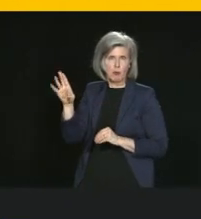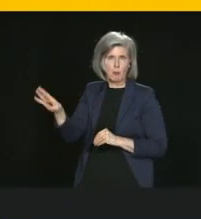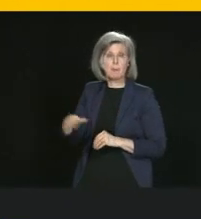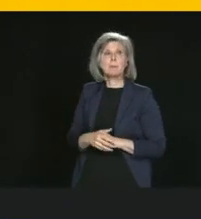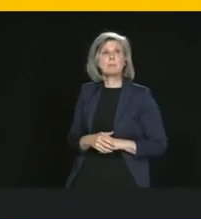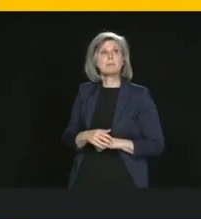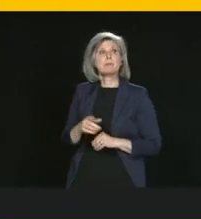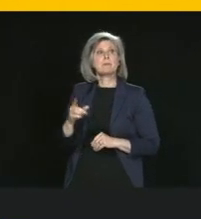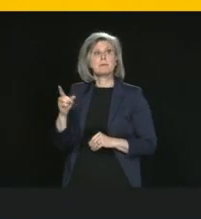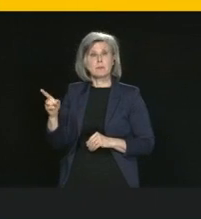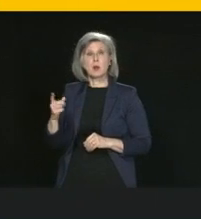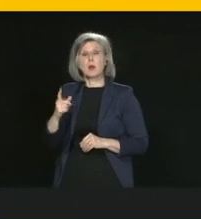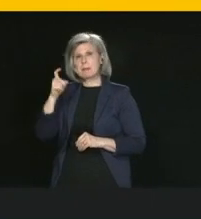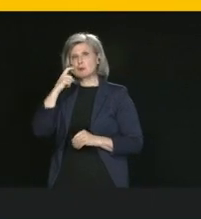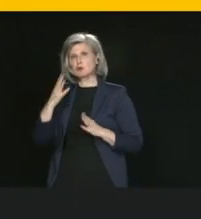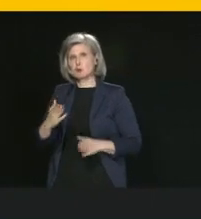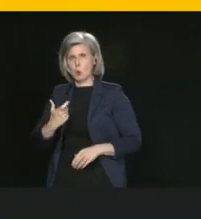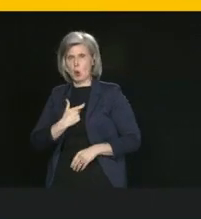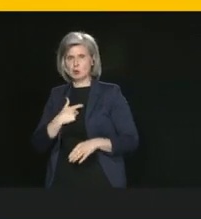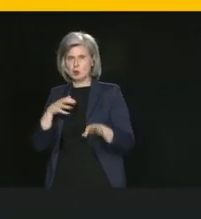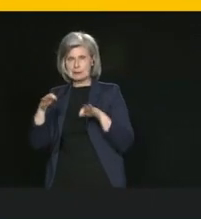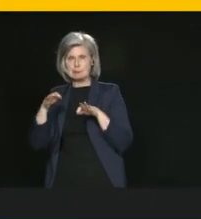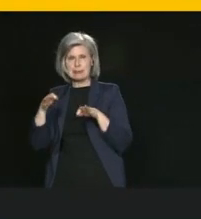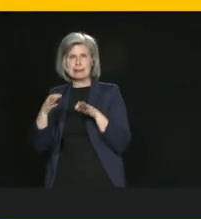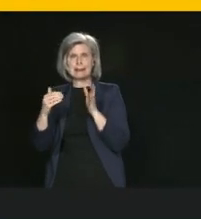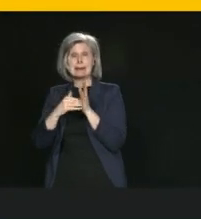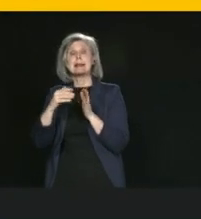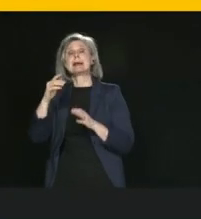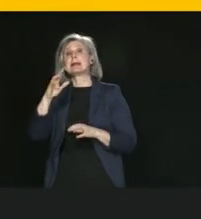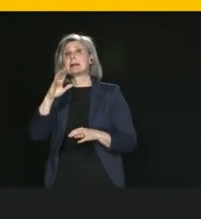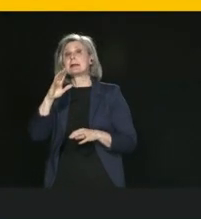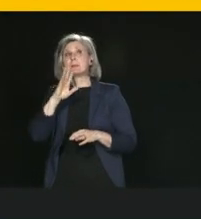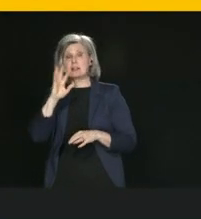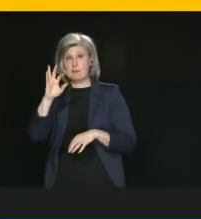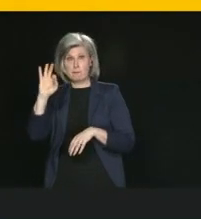cost $44 billion for the CERB. C'était à